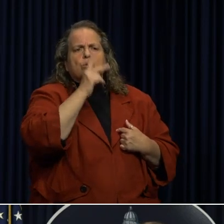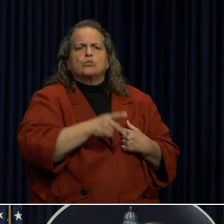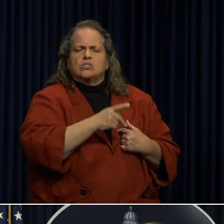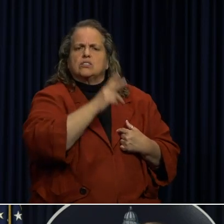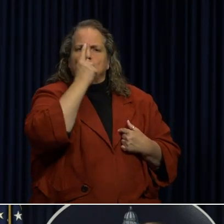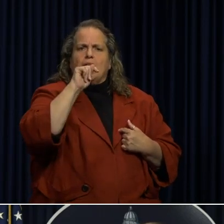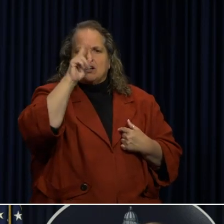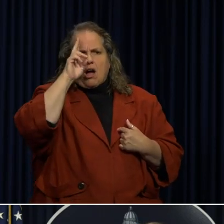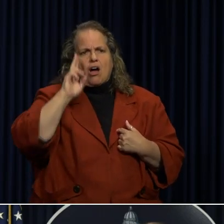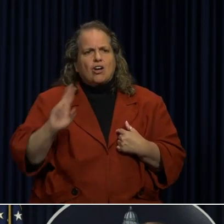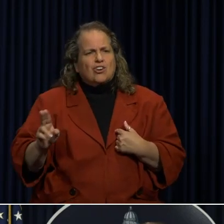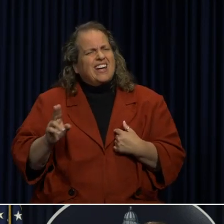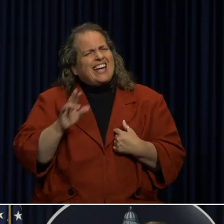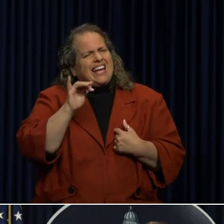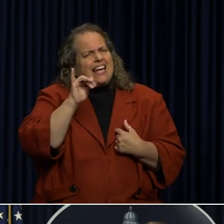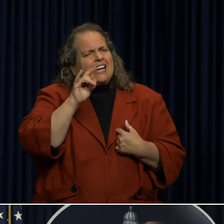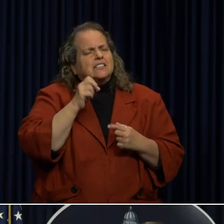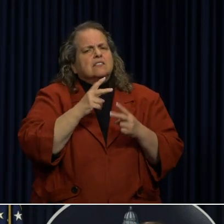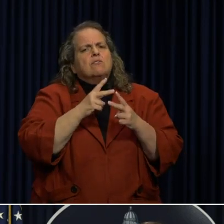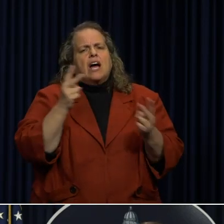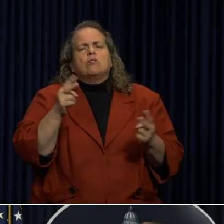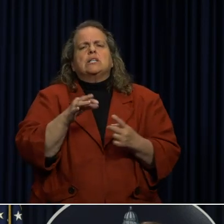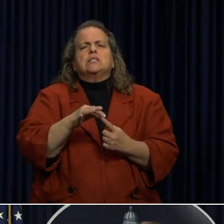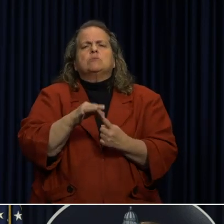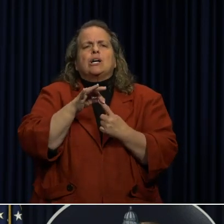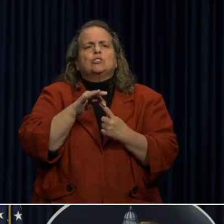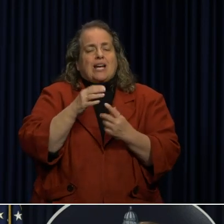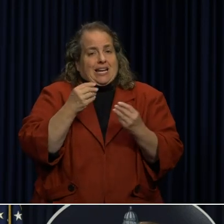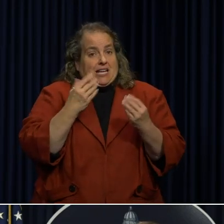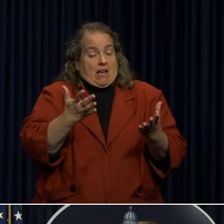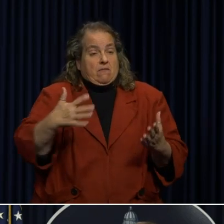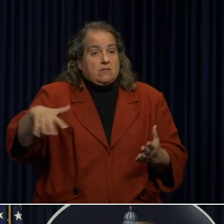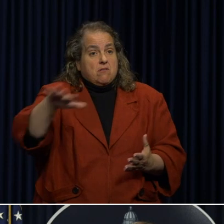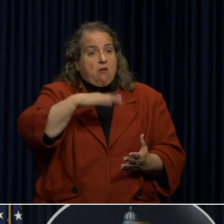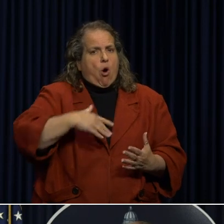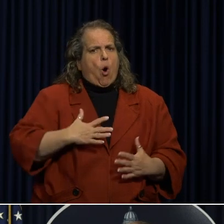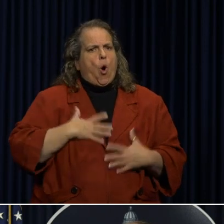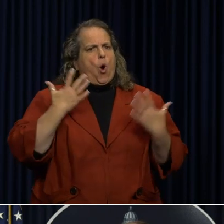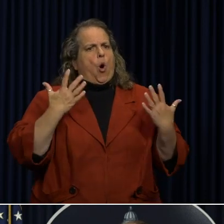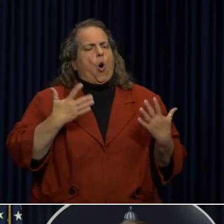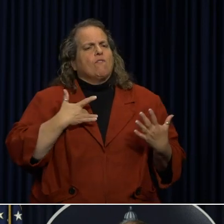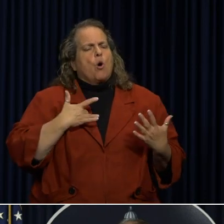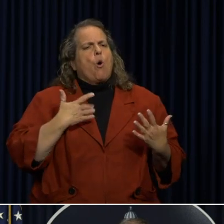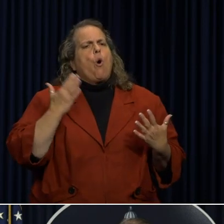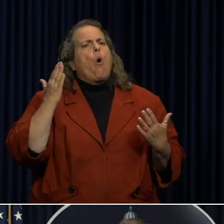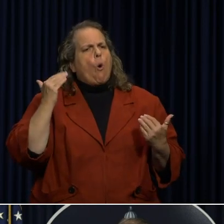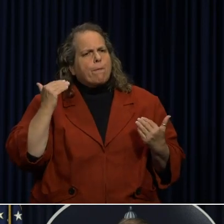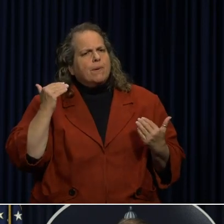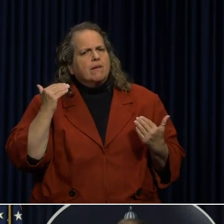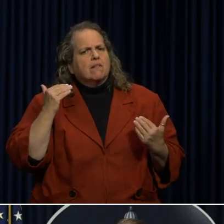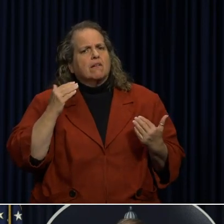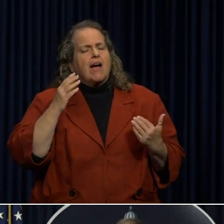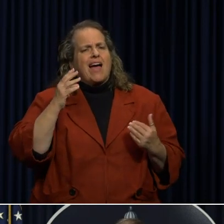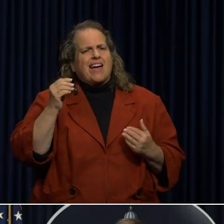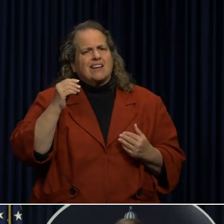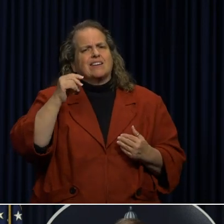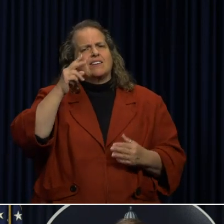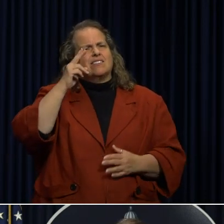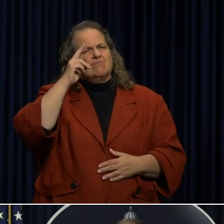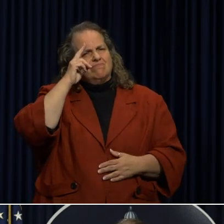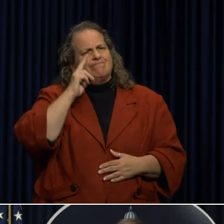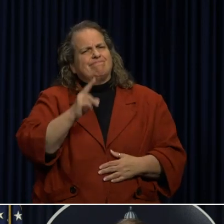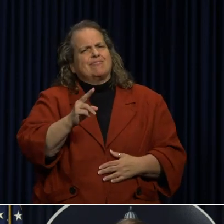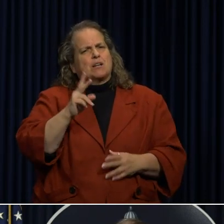up. It brings hope to all of us, and it remembers those that we've lost, and it lets those that maybe live